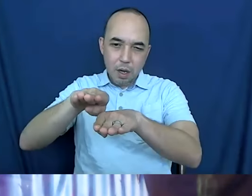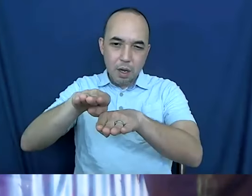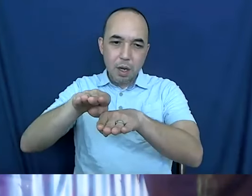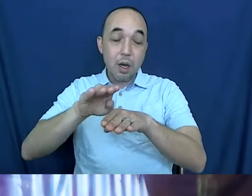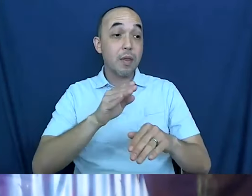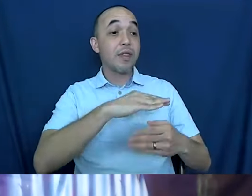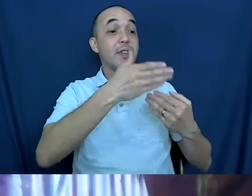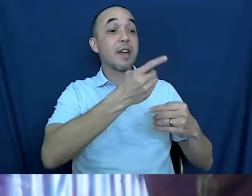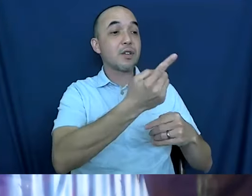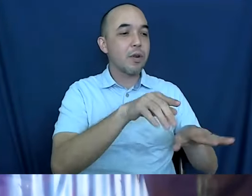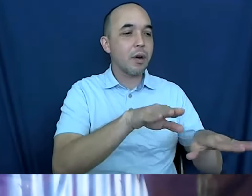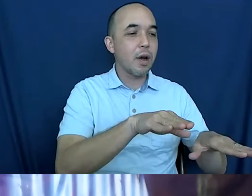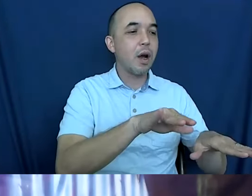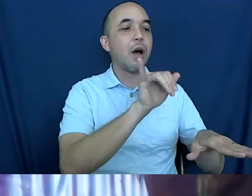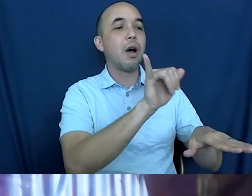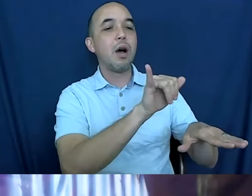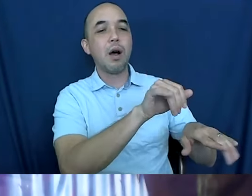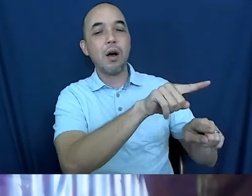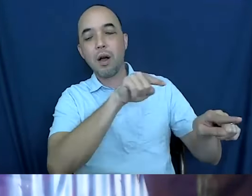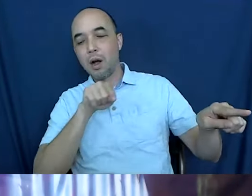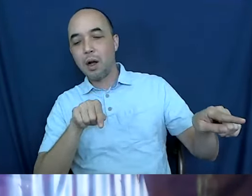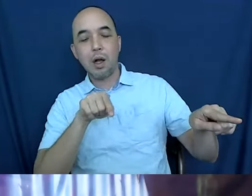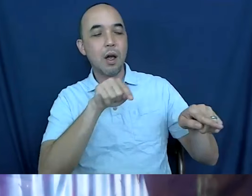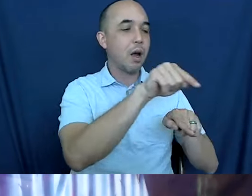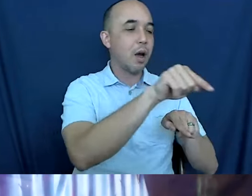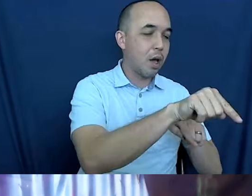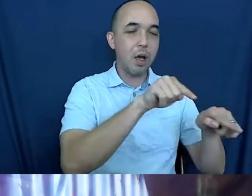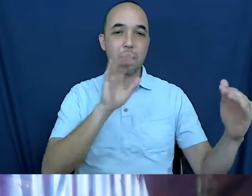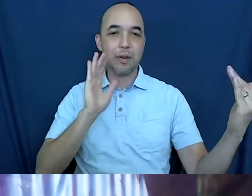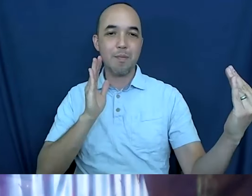done, and that can be their entire reference for how to do the second part.